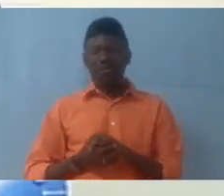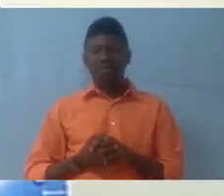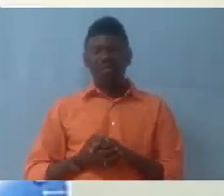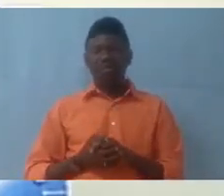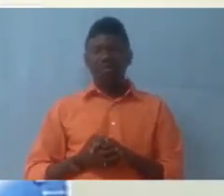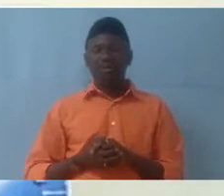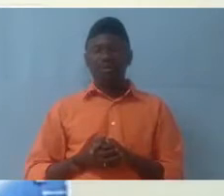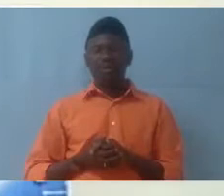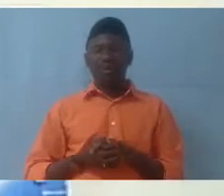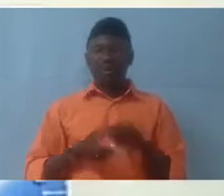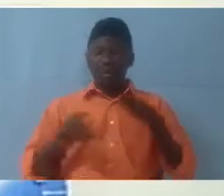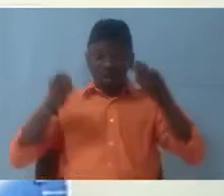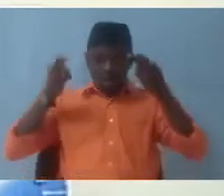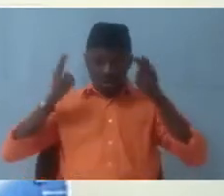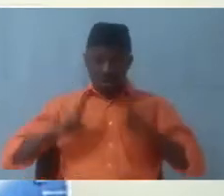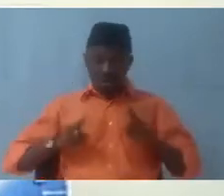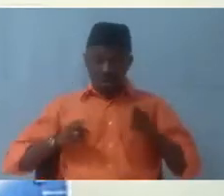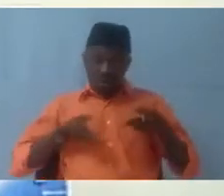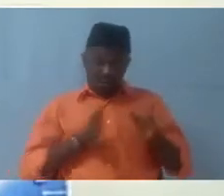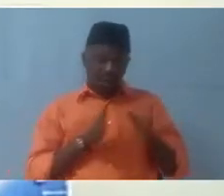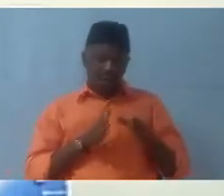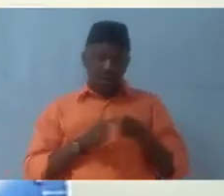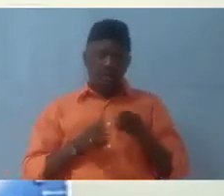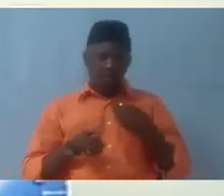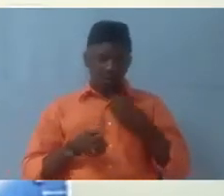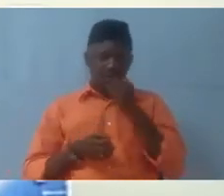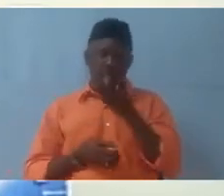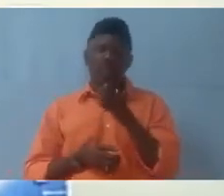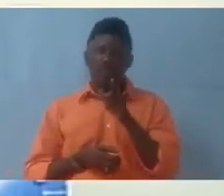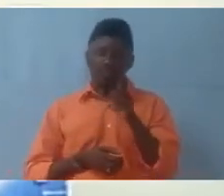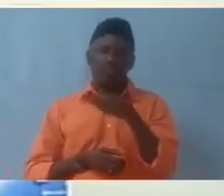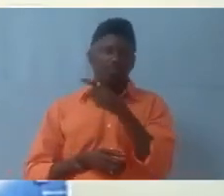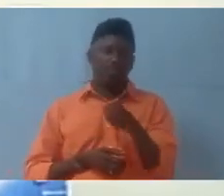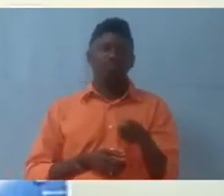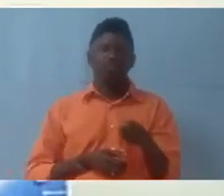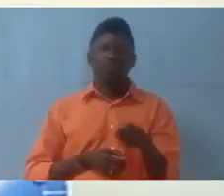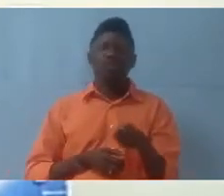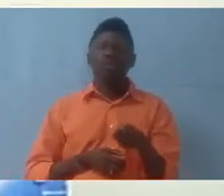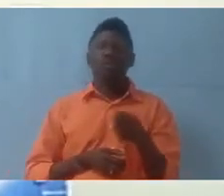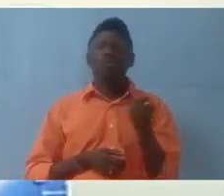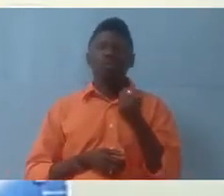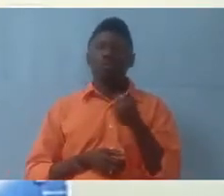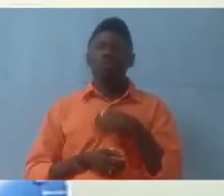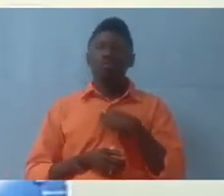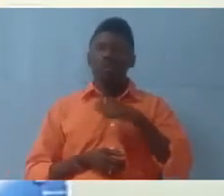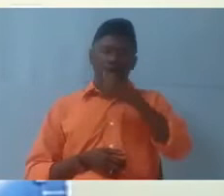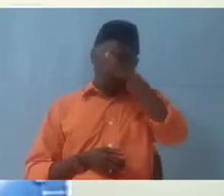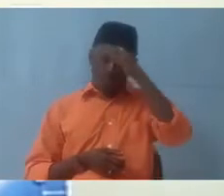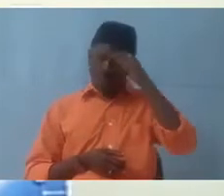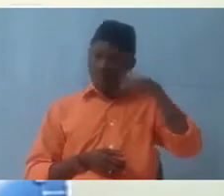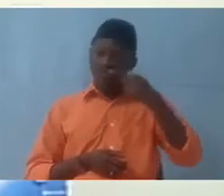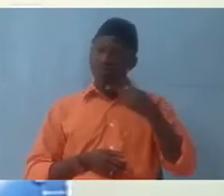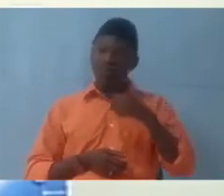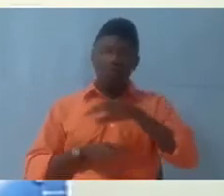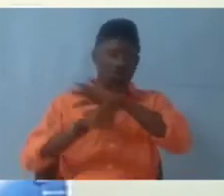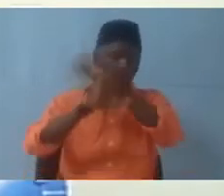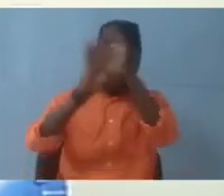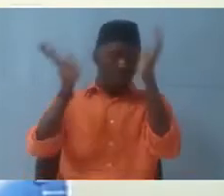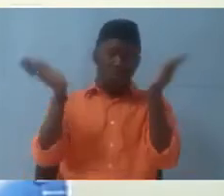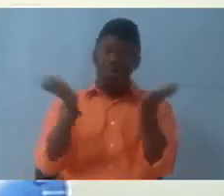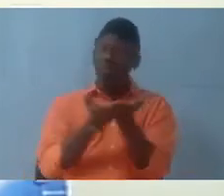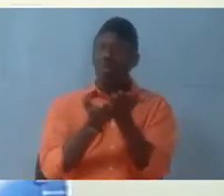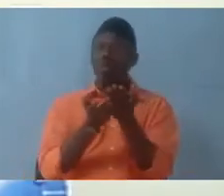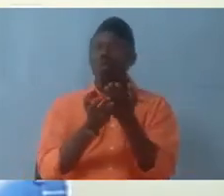correct. Comme ay lawyer dañuy wax ni lolu da jaaduwut. Because we serve the public. Ndax ñun nit ñi lañuy